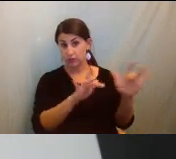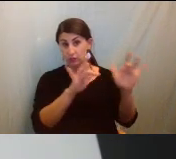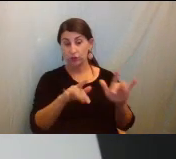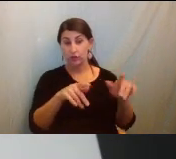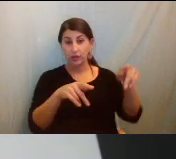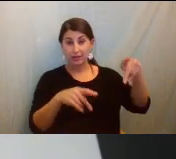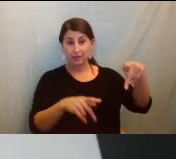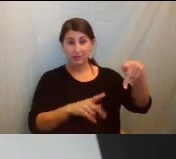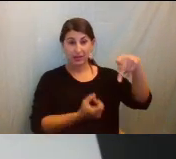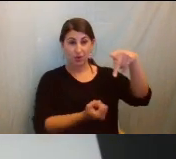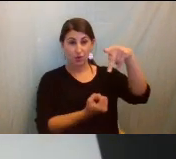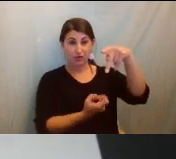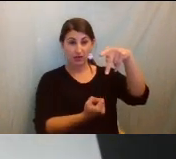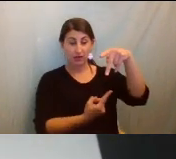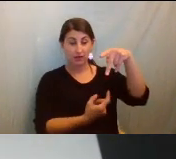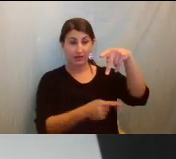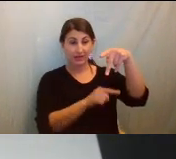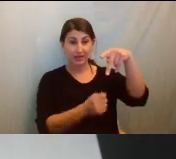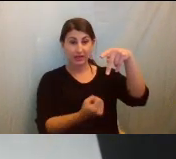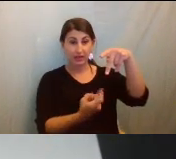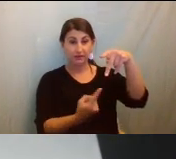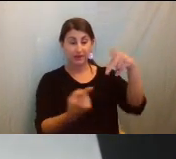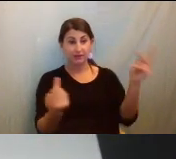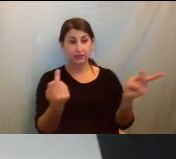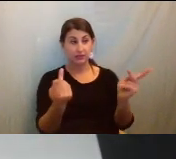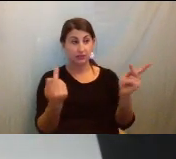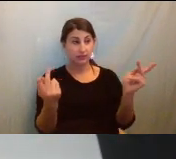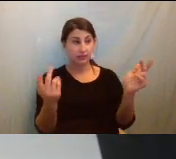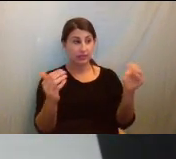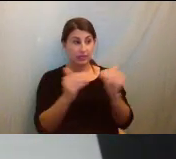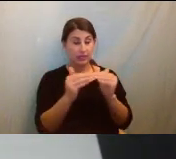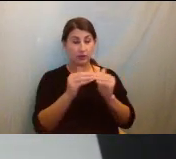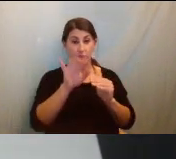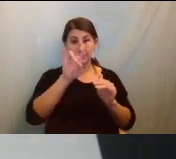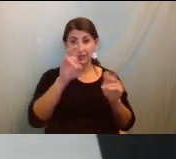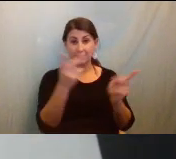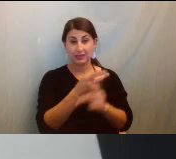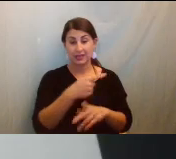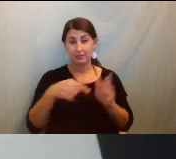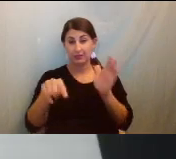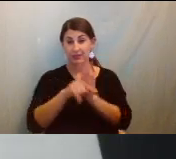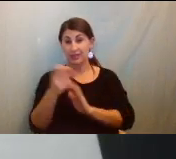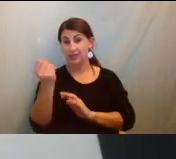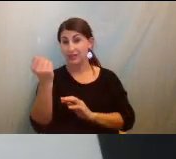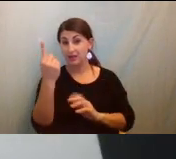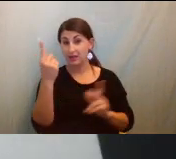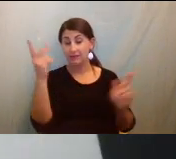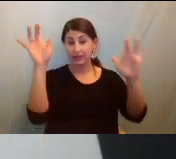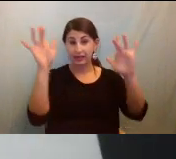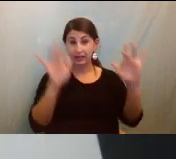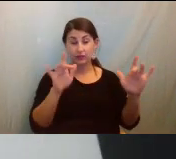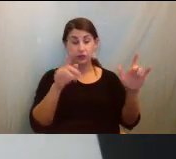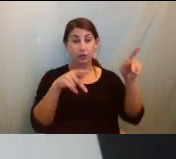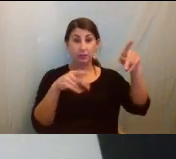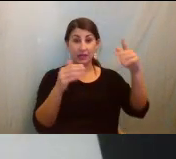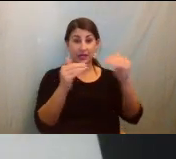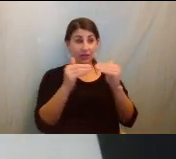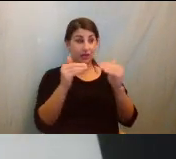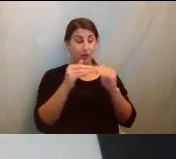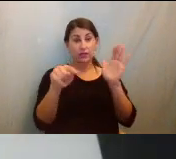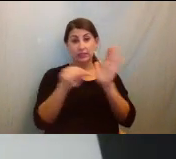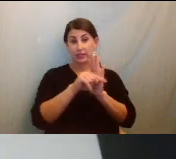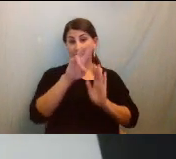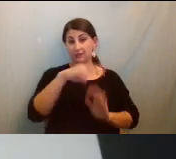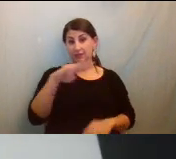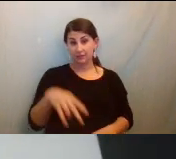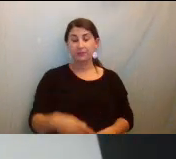P over negative 11 equals 7 times negative 11, because I multiply by negative 11, cancel. P